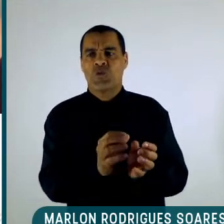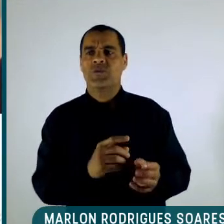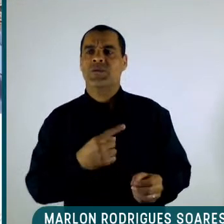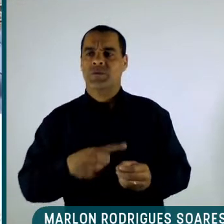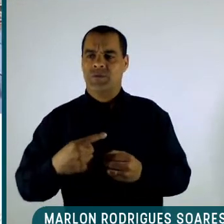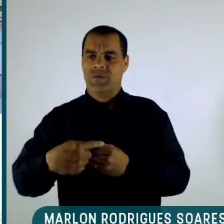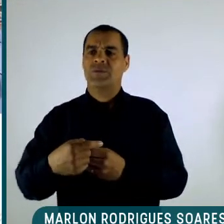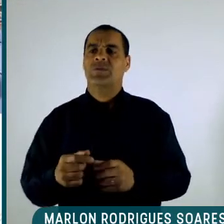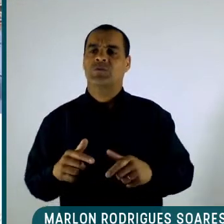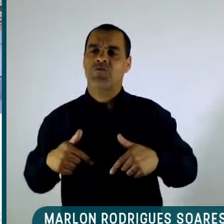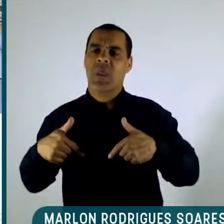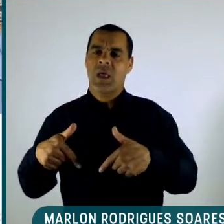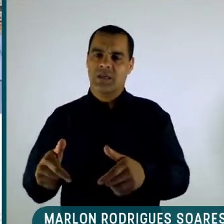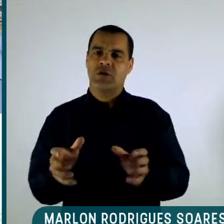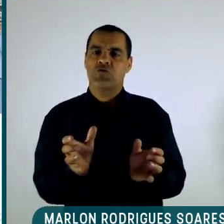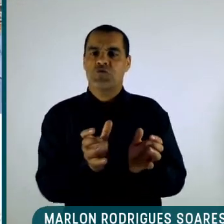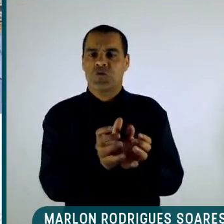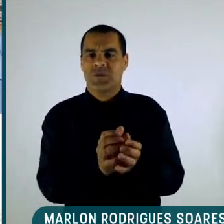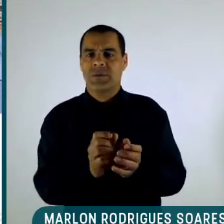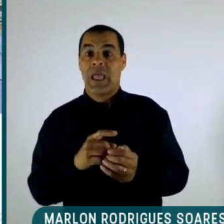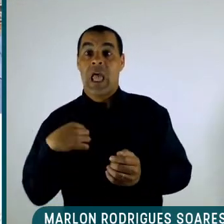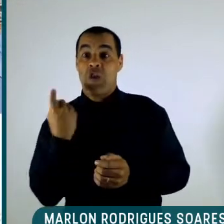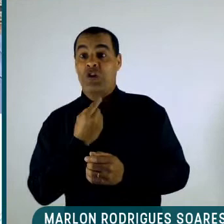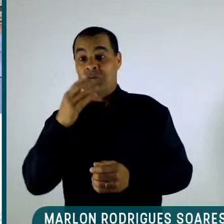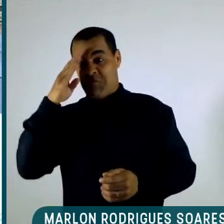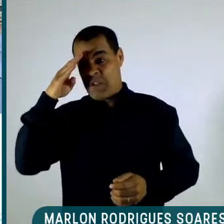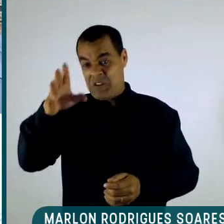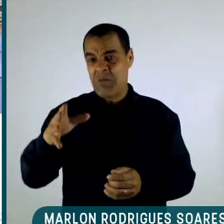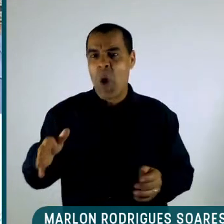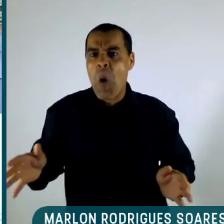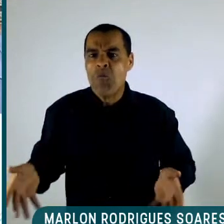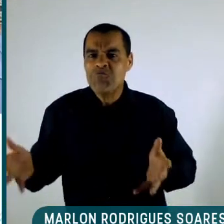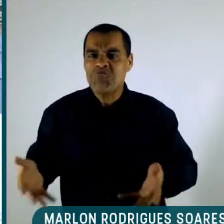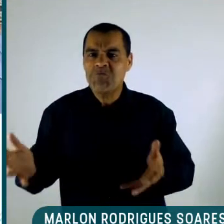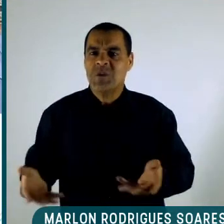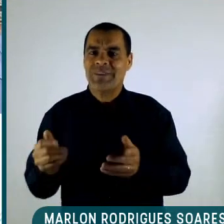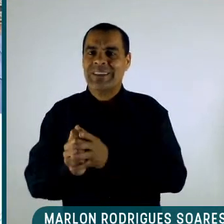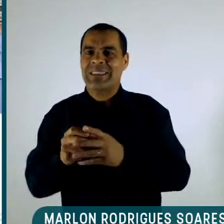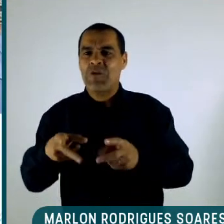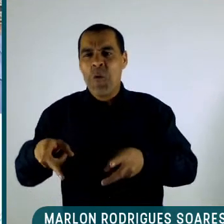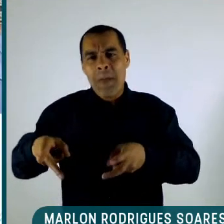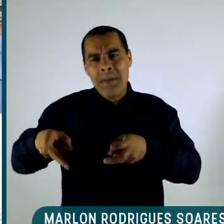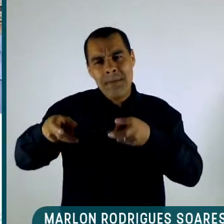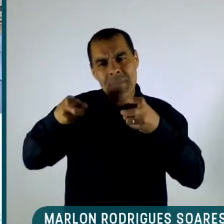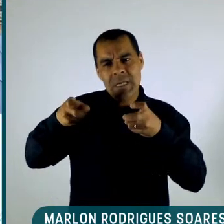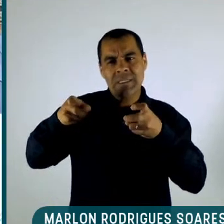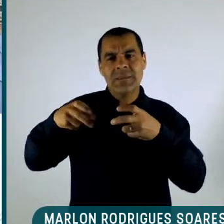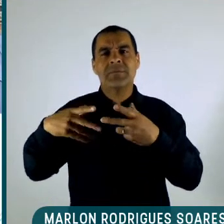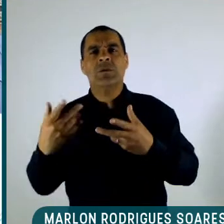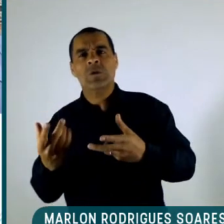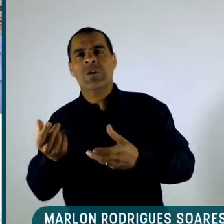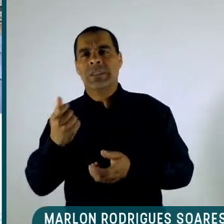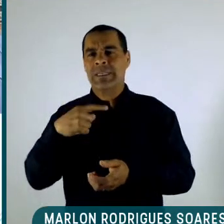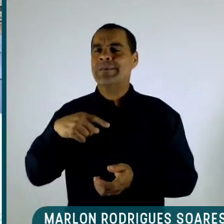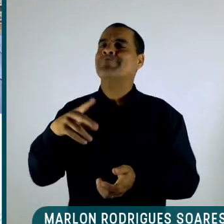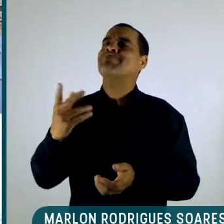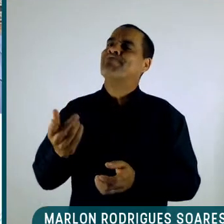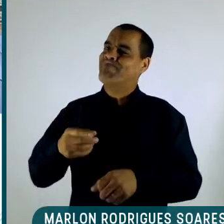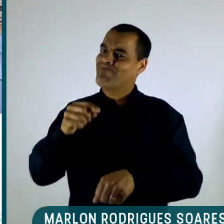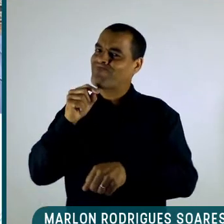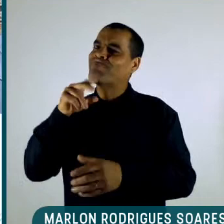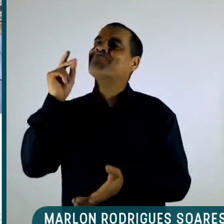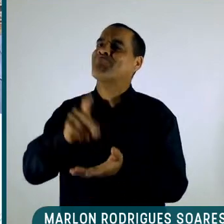this community action? Well, our main motivation was, in fact, noticing that